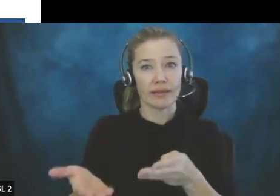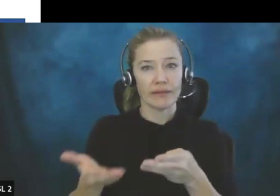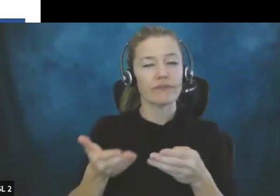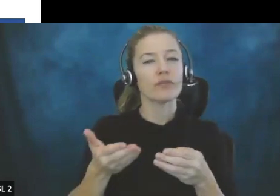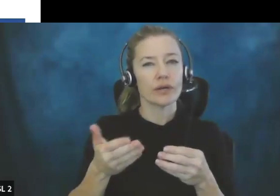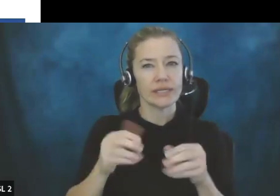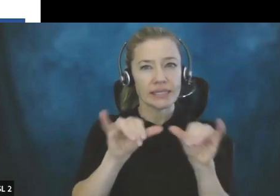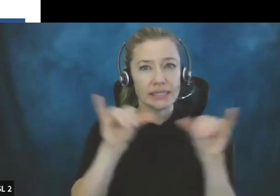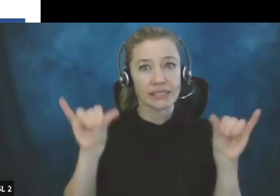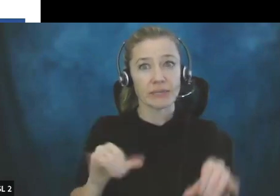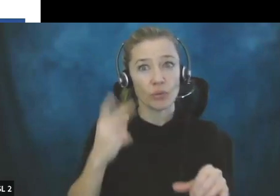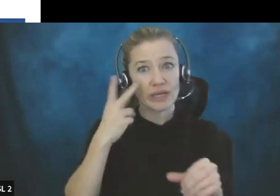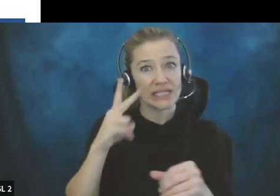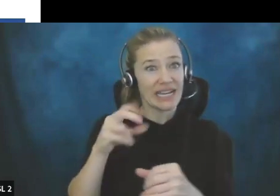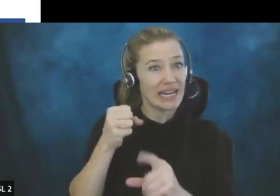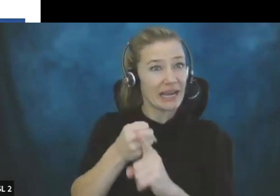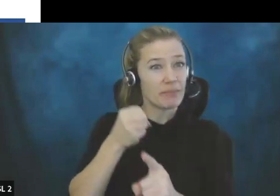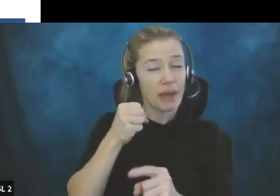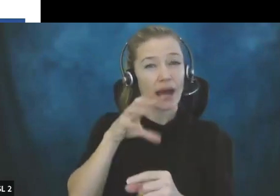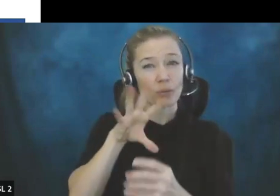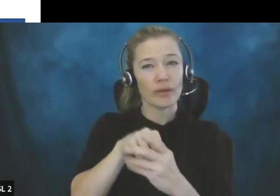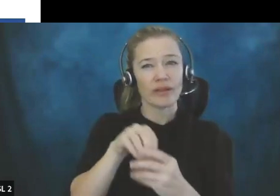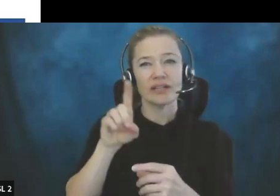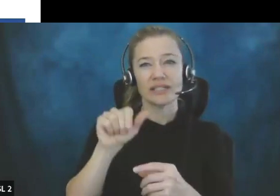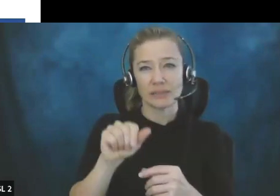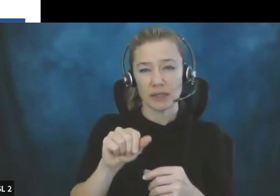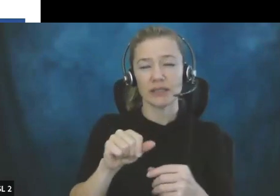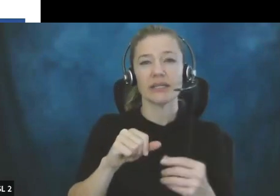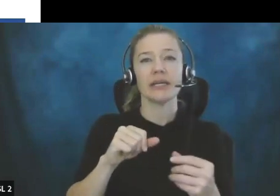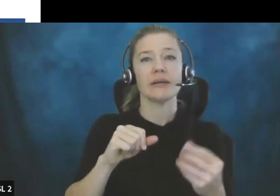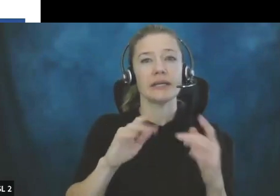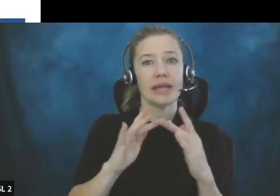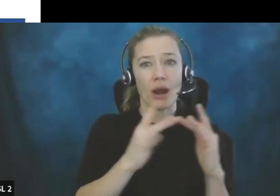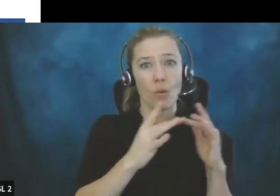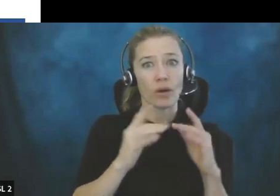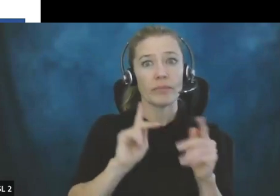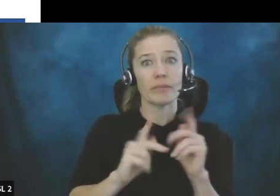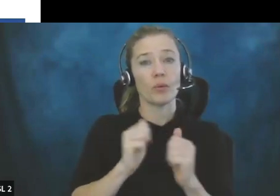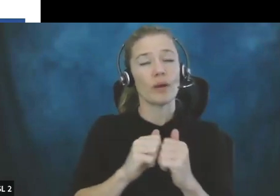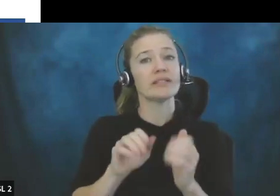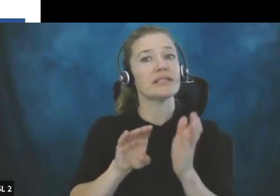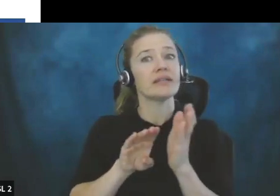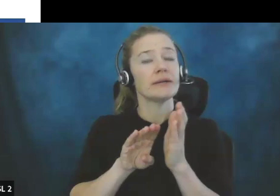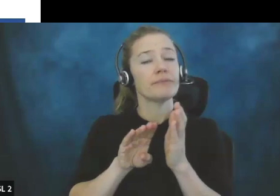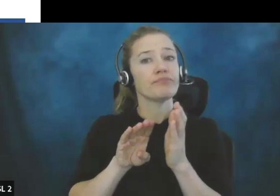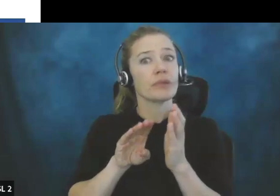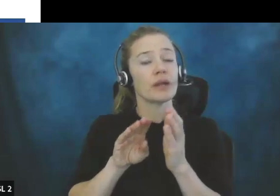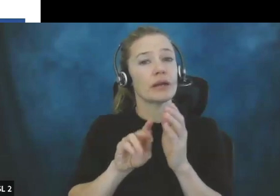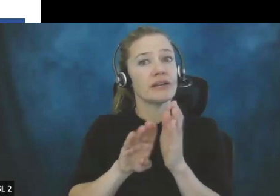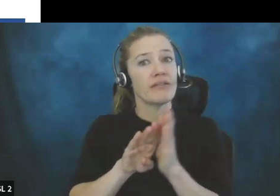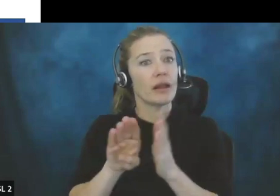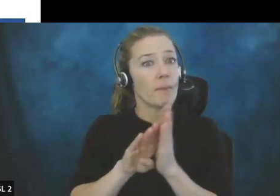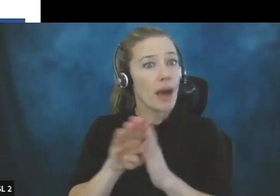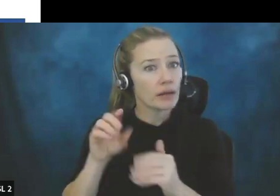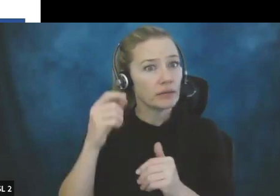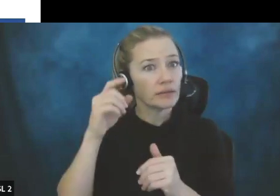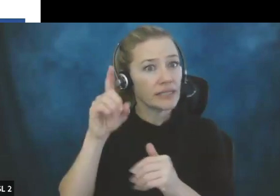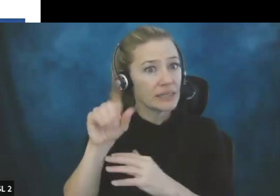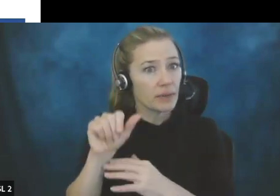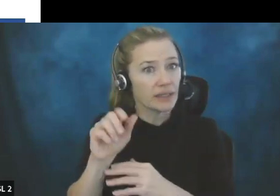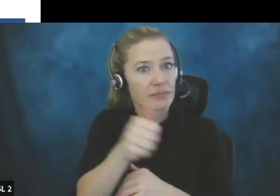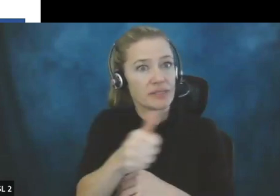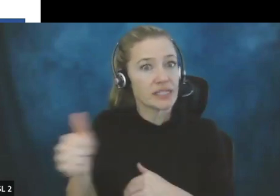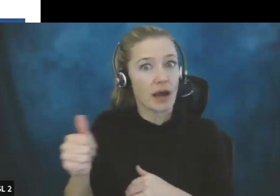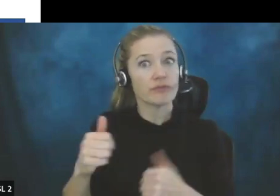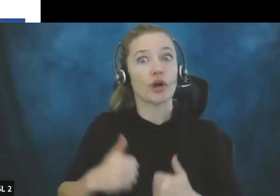system. We're seeing this impact already within the disability network. We're seeing those with developmental disabilities living longer than